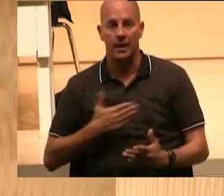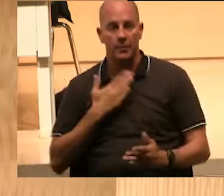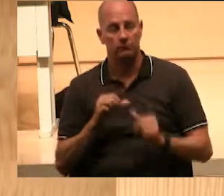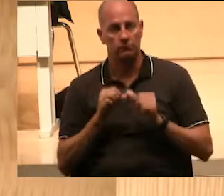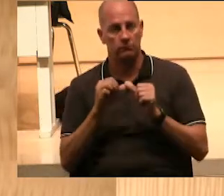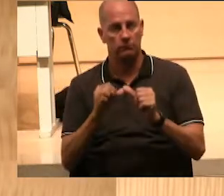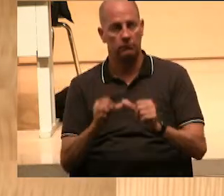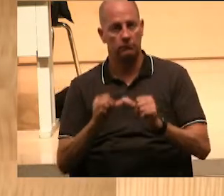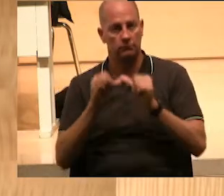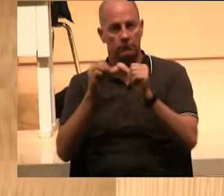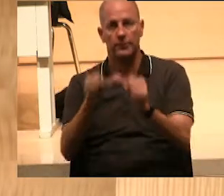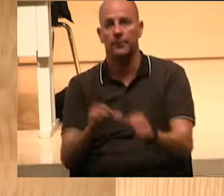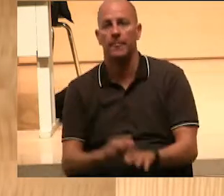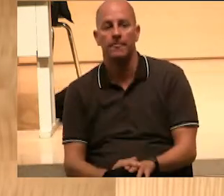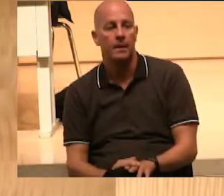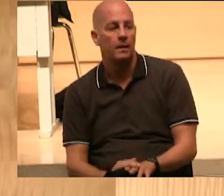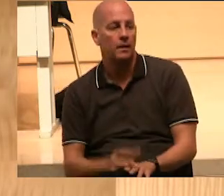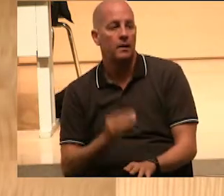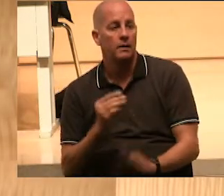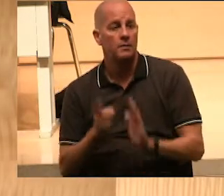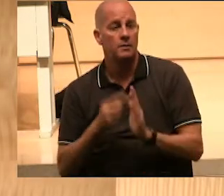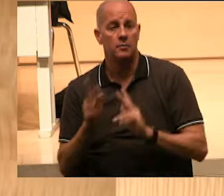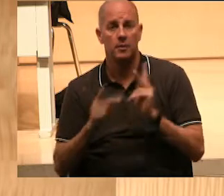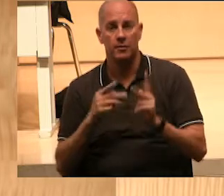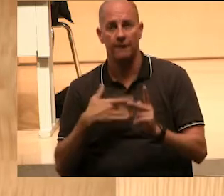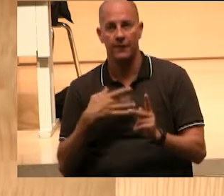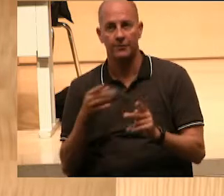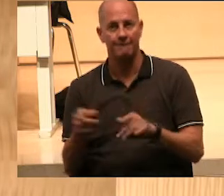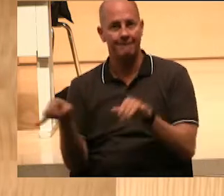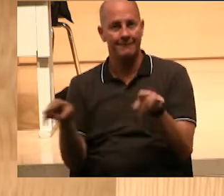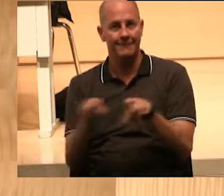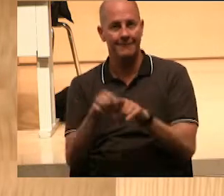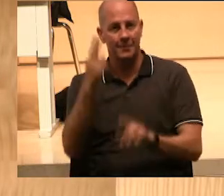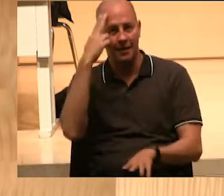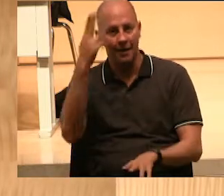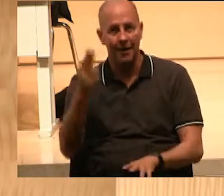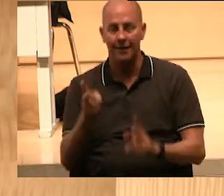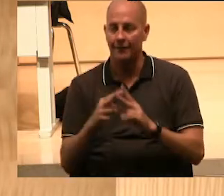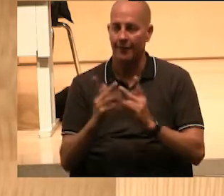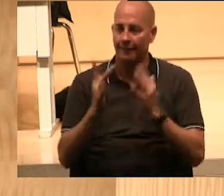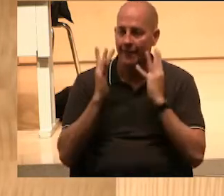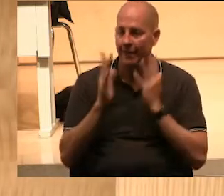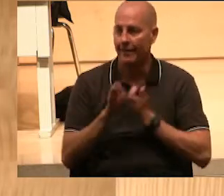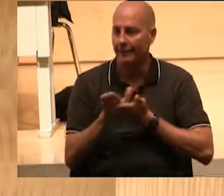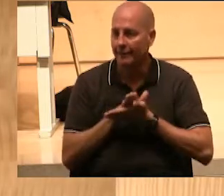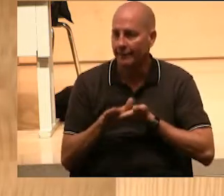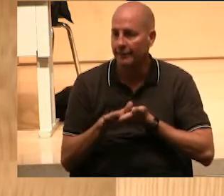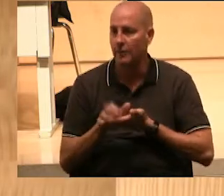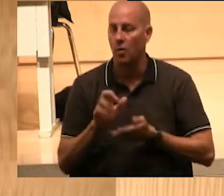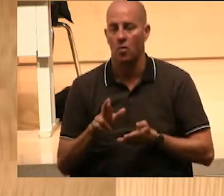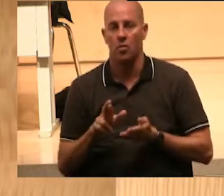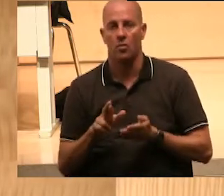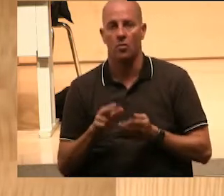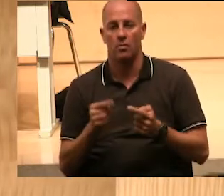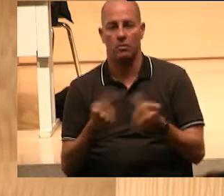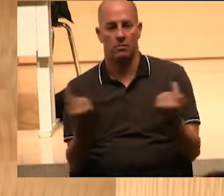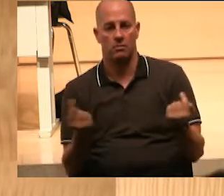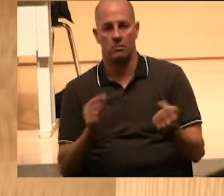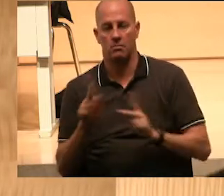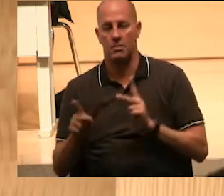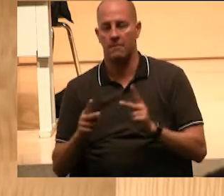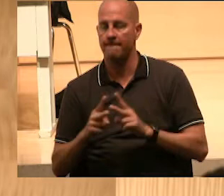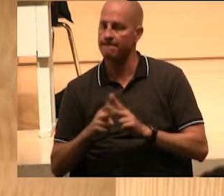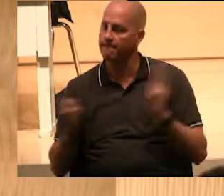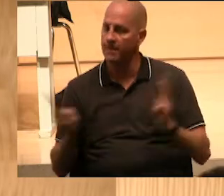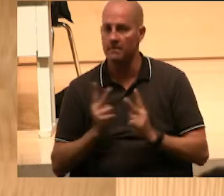great. Sometimes people say they're feeling high, they're very outgoing, Or people can be extremely irritable,